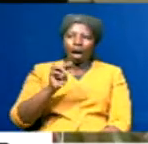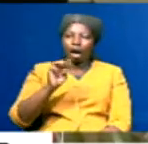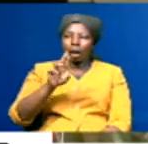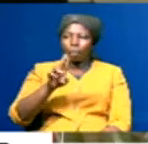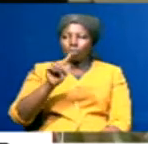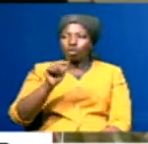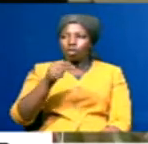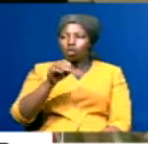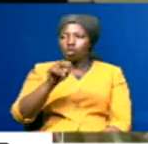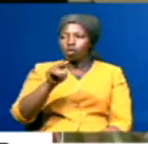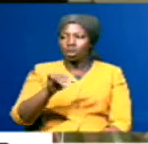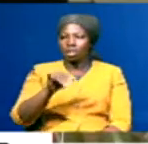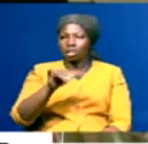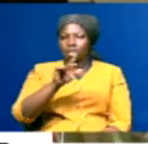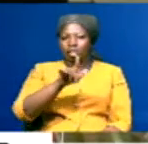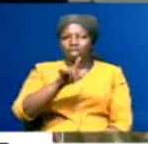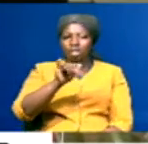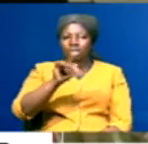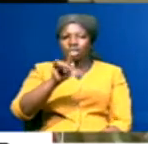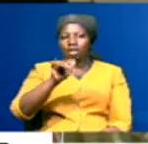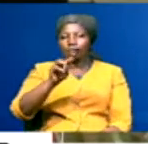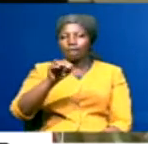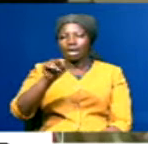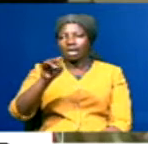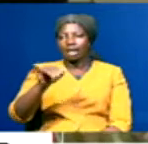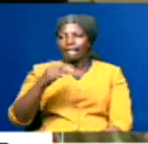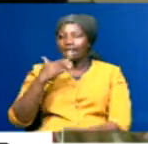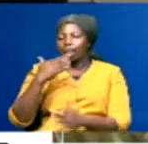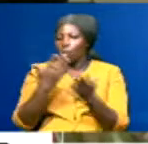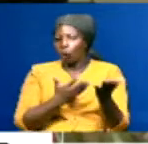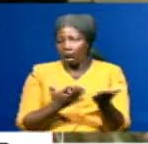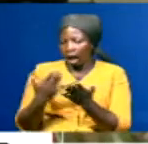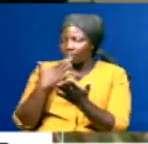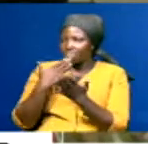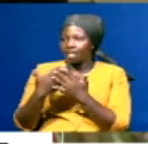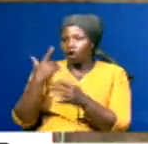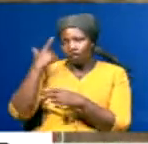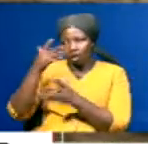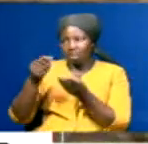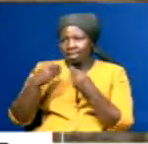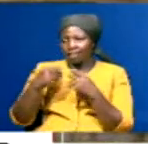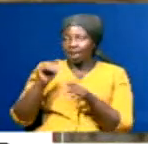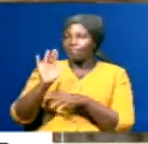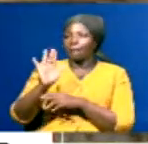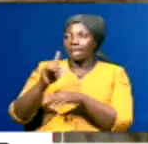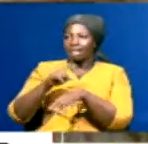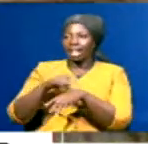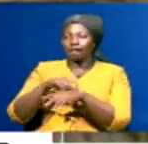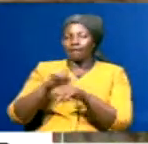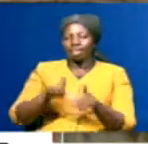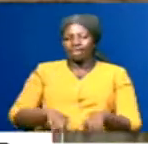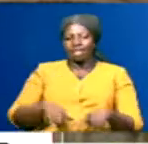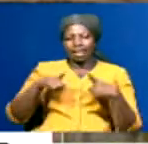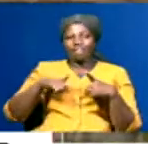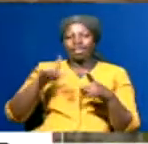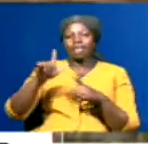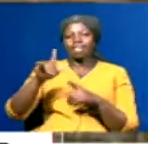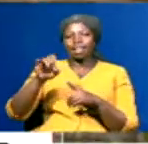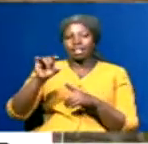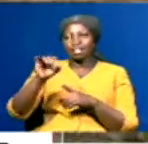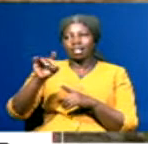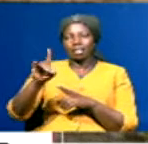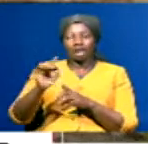Welcome. And thank you for giving us your time on The Living Legends. It's a pleasure. Yes. So we'll go straight, and this